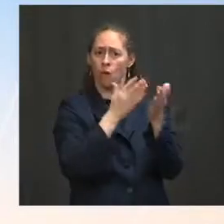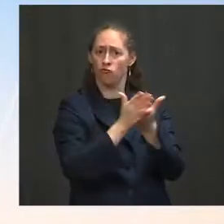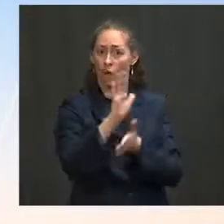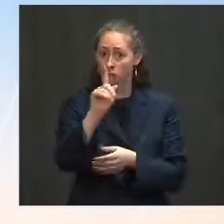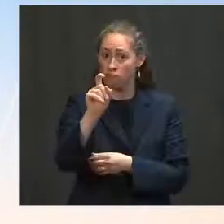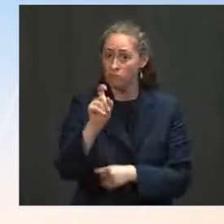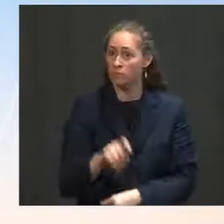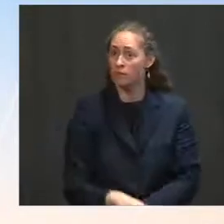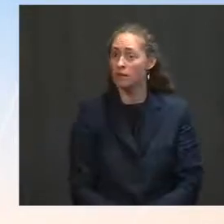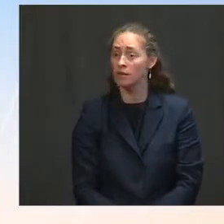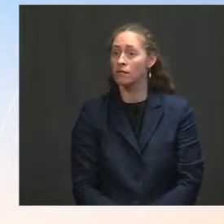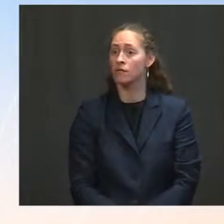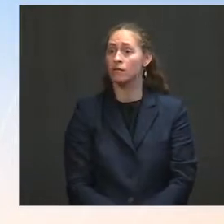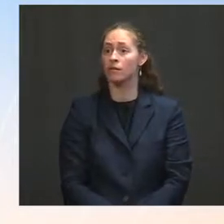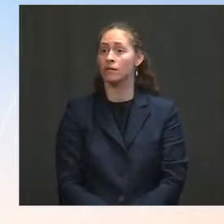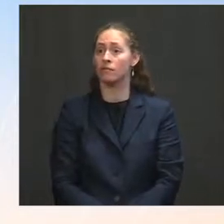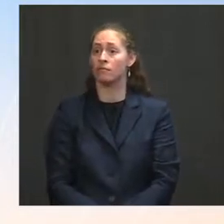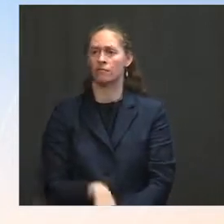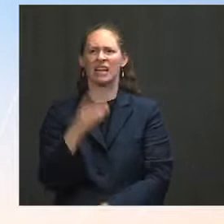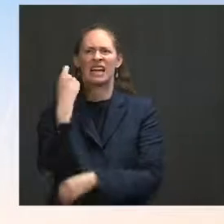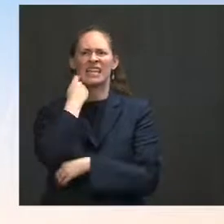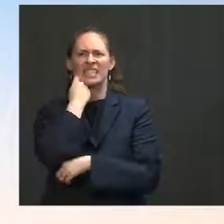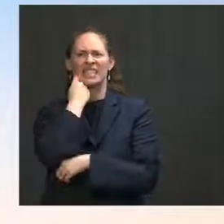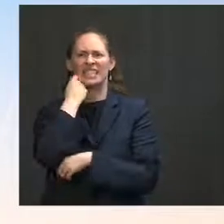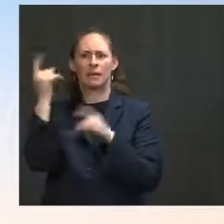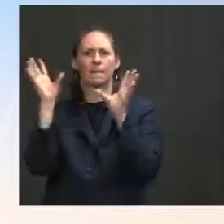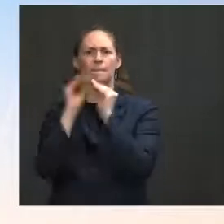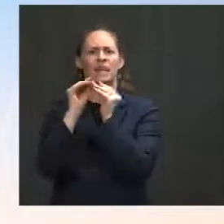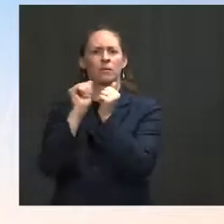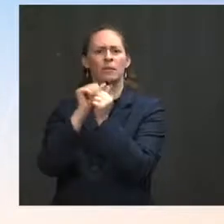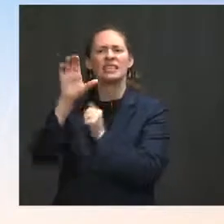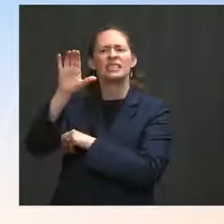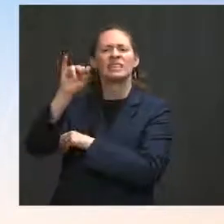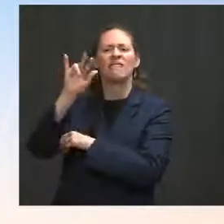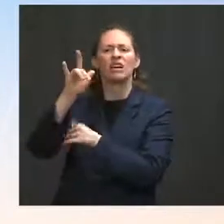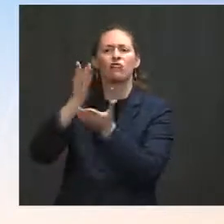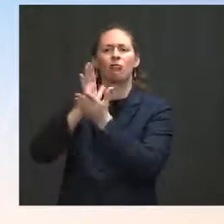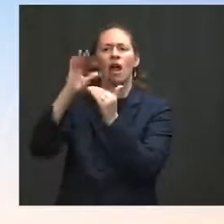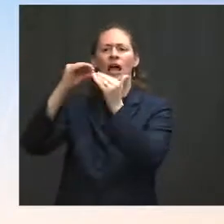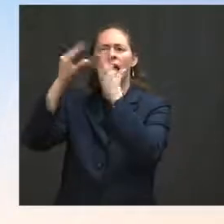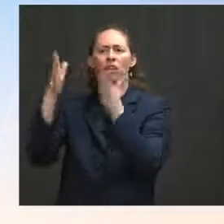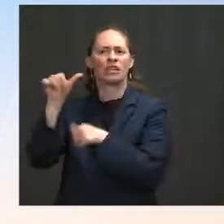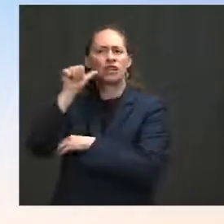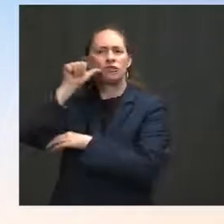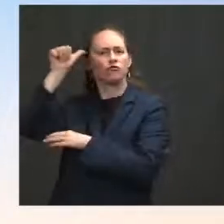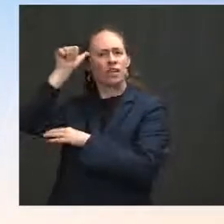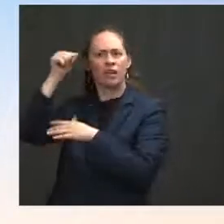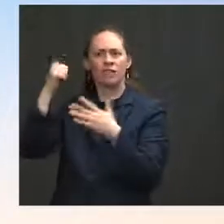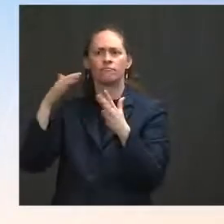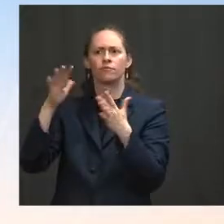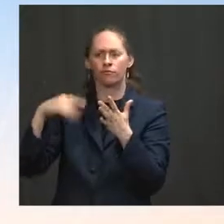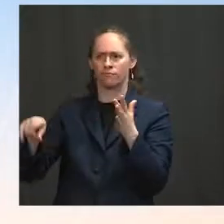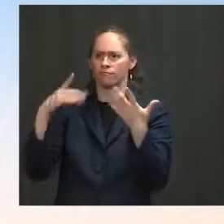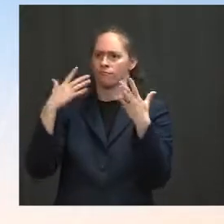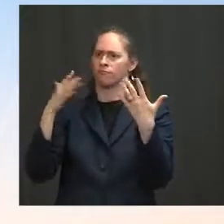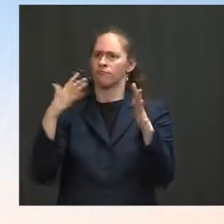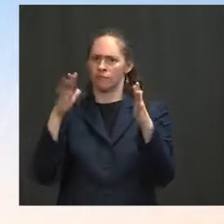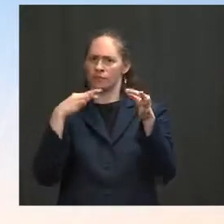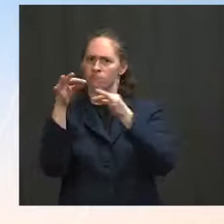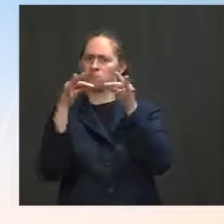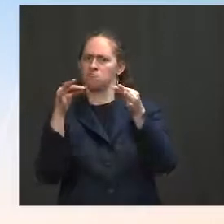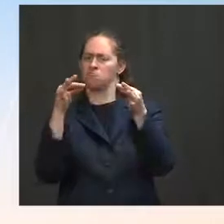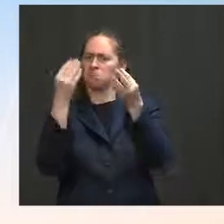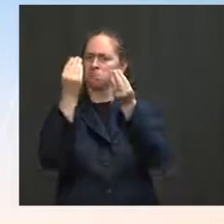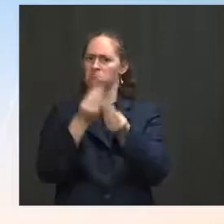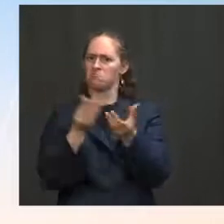rights leaders yesterday, and we provided a readout of that. So I can't predict for you what the schedule will look like beyond next Tuesday, but this